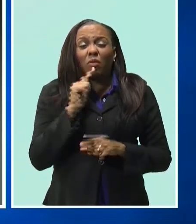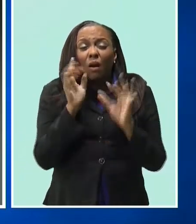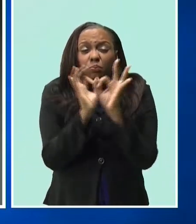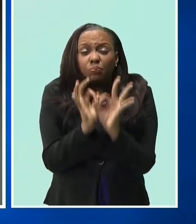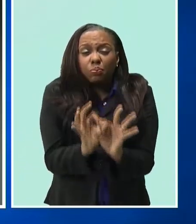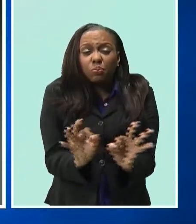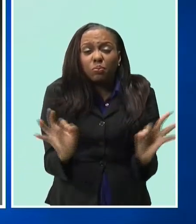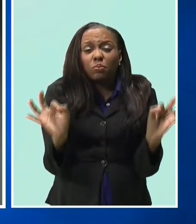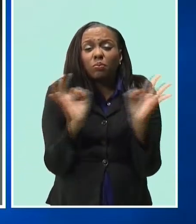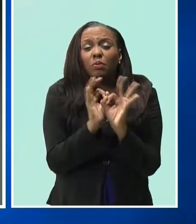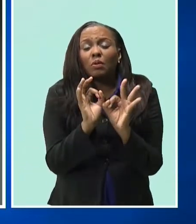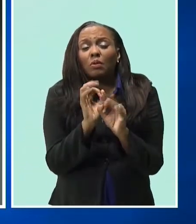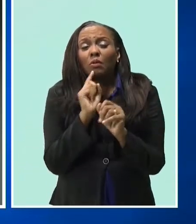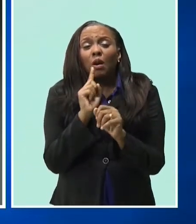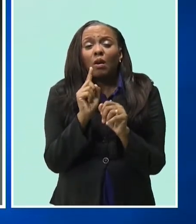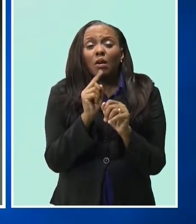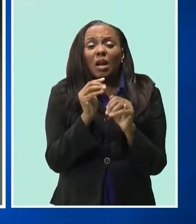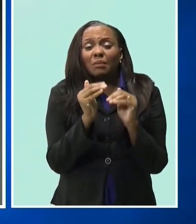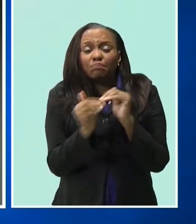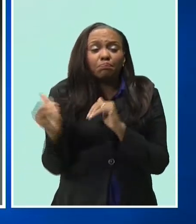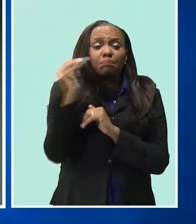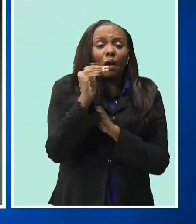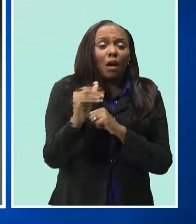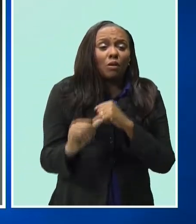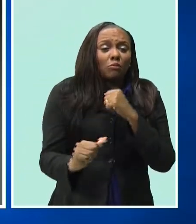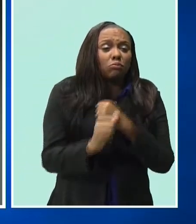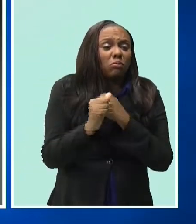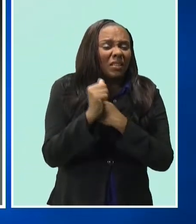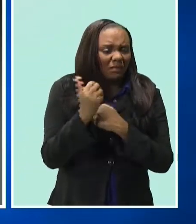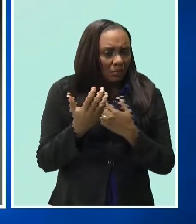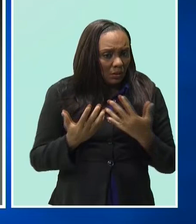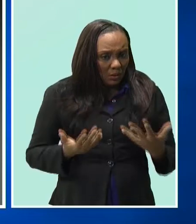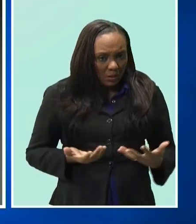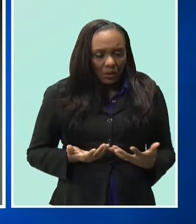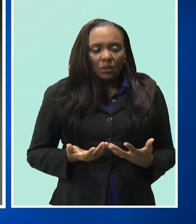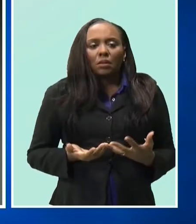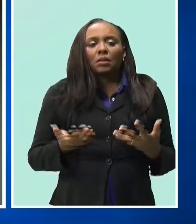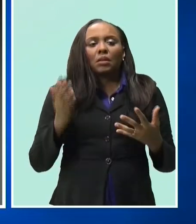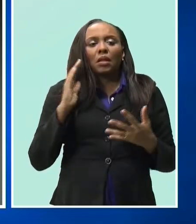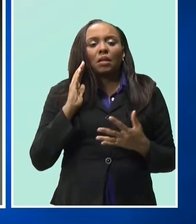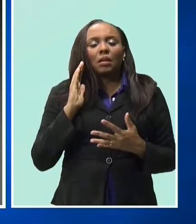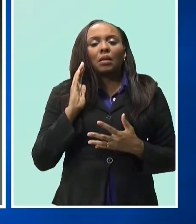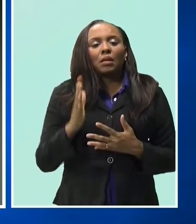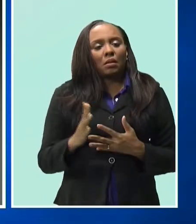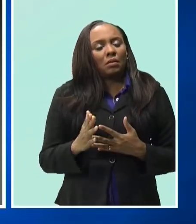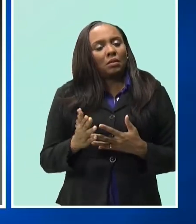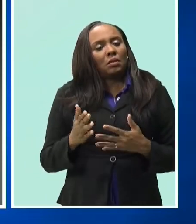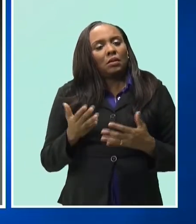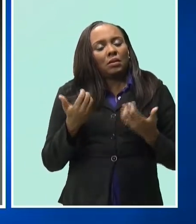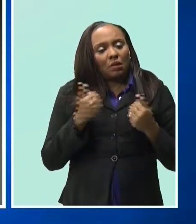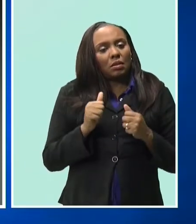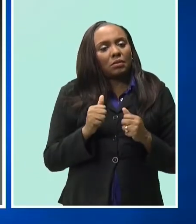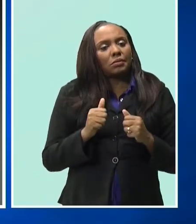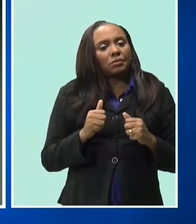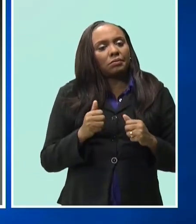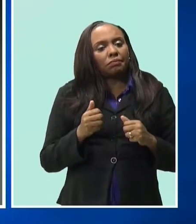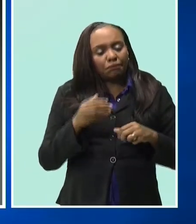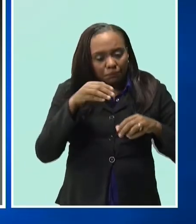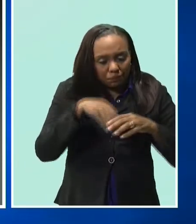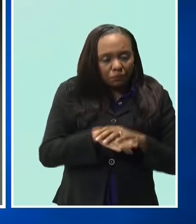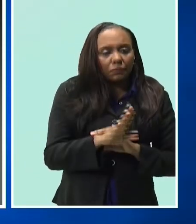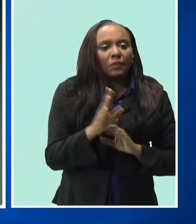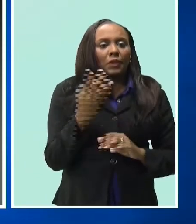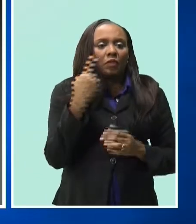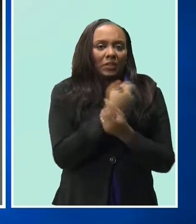as a high risk, then we will make all arrangements to ensure that that person is safe. While the shelter has